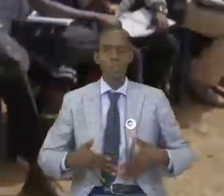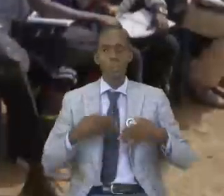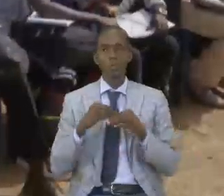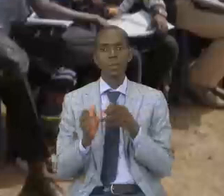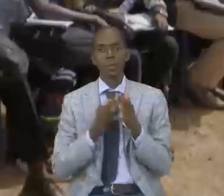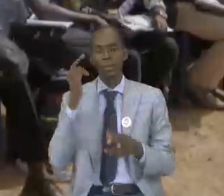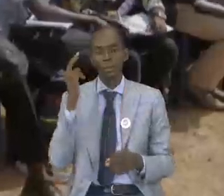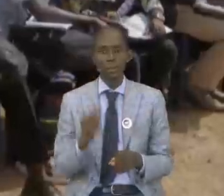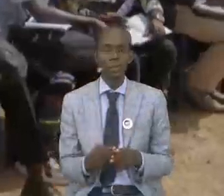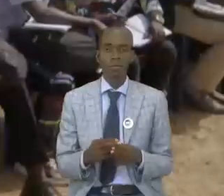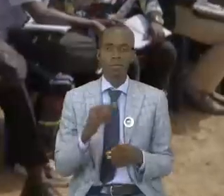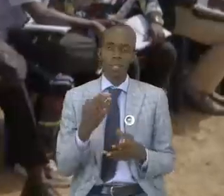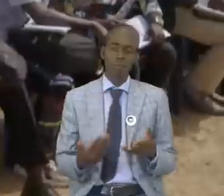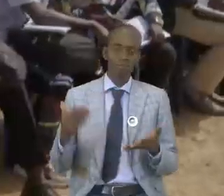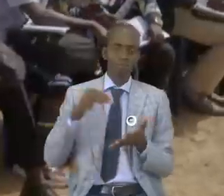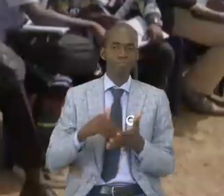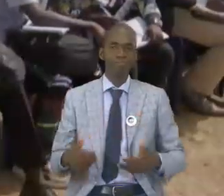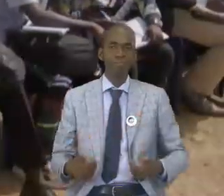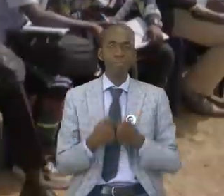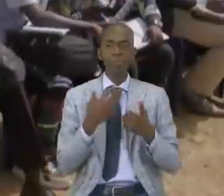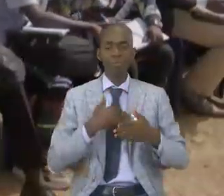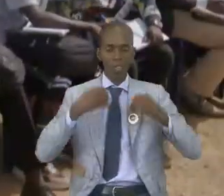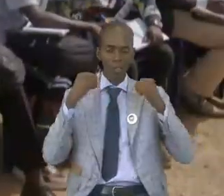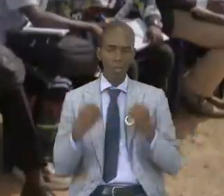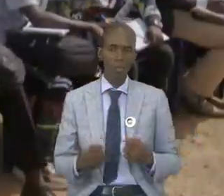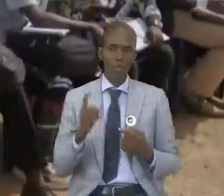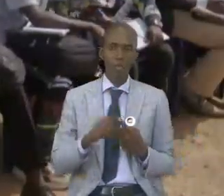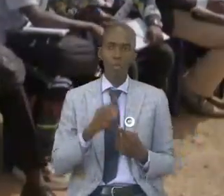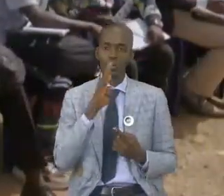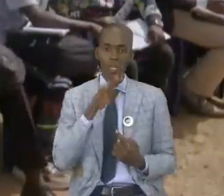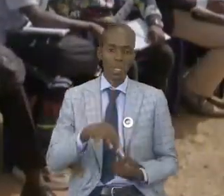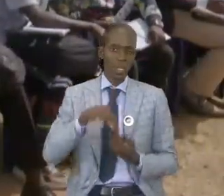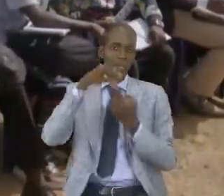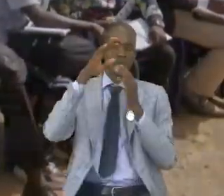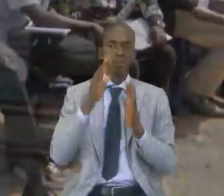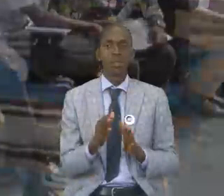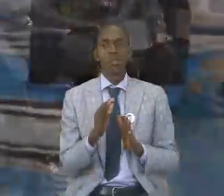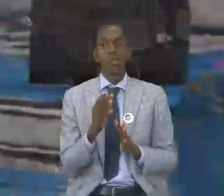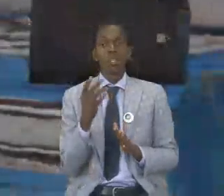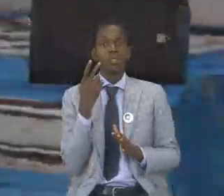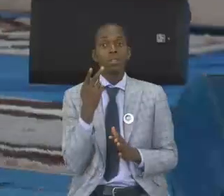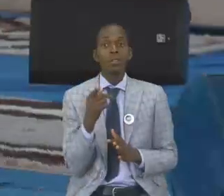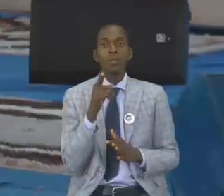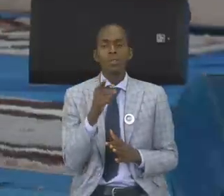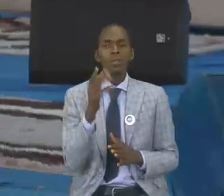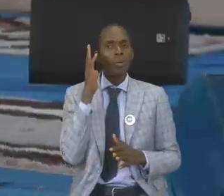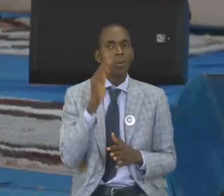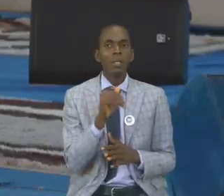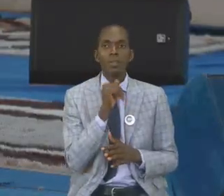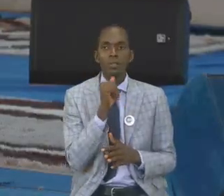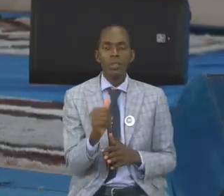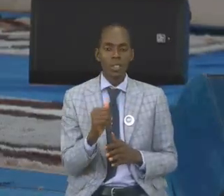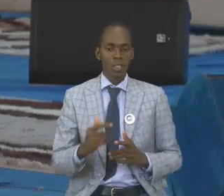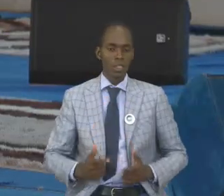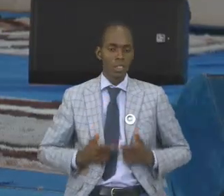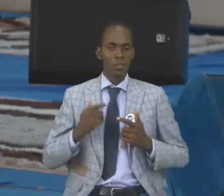a ledge and toughened to be exceptional. You cannot live a victorious life